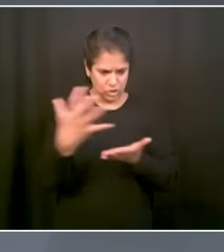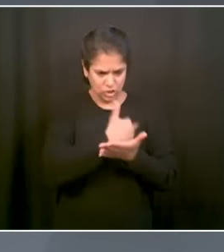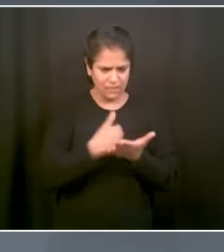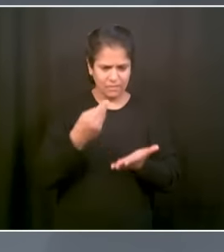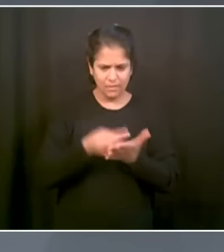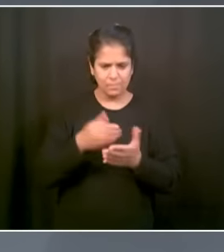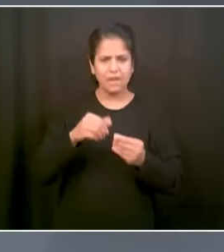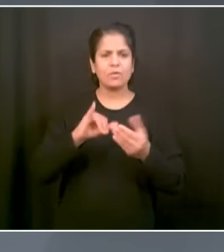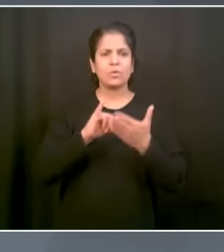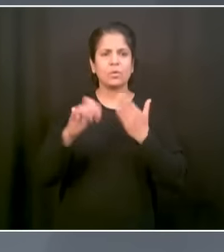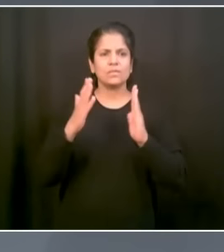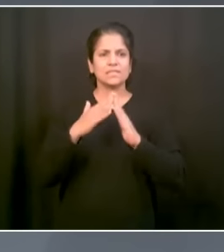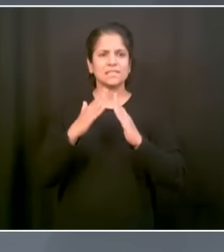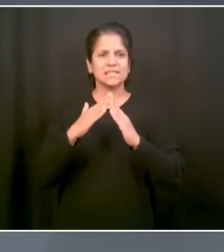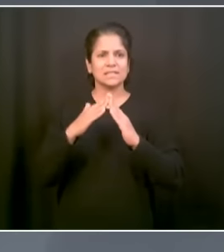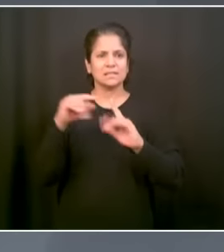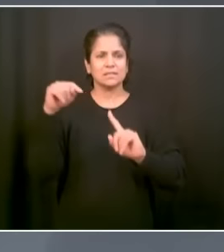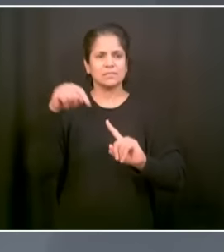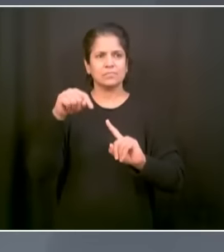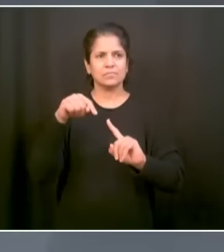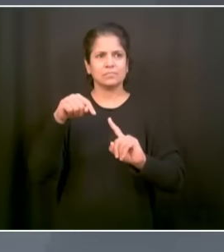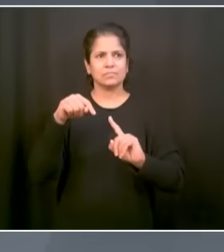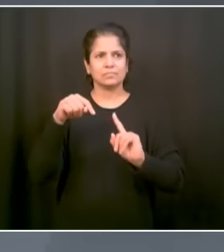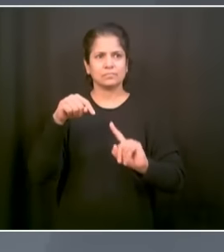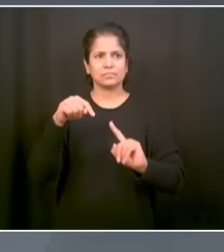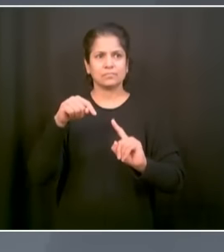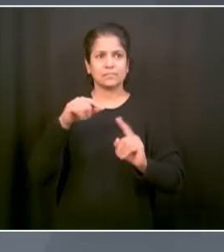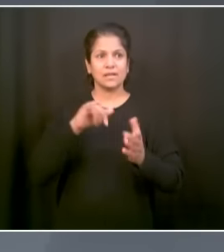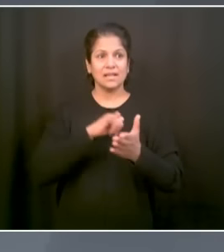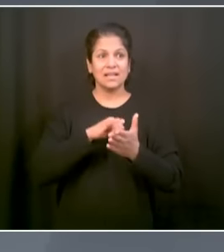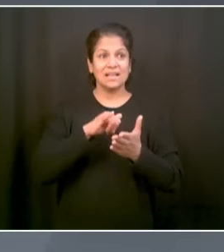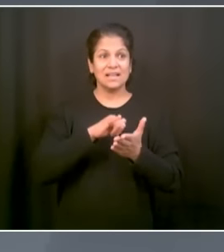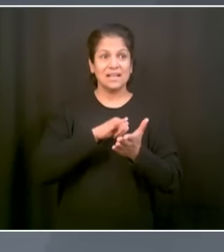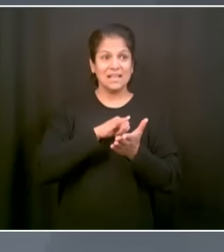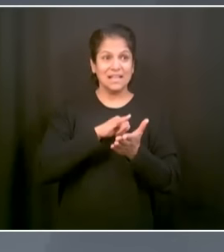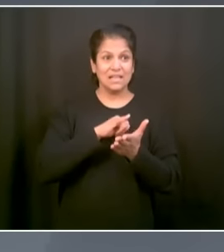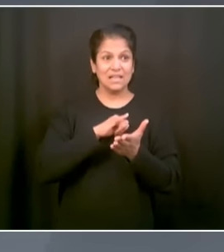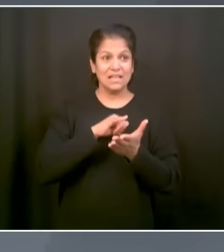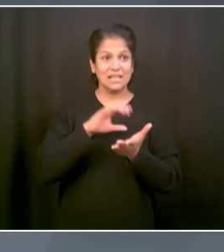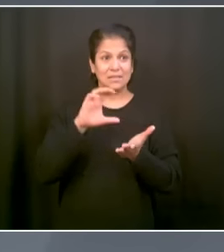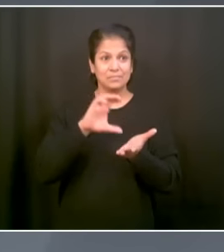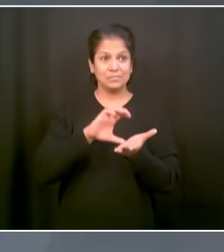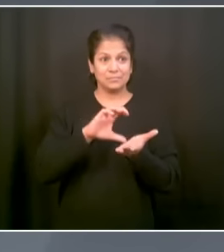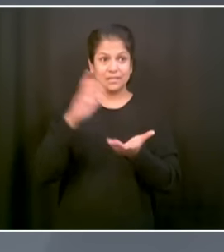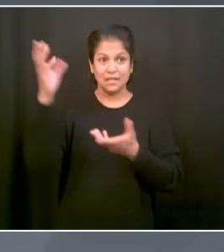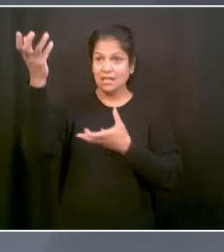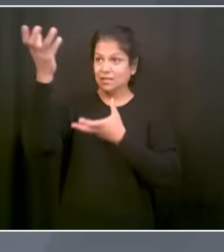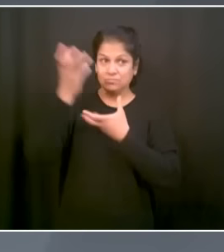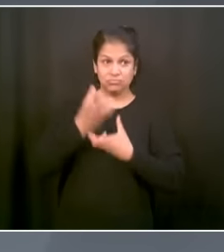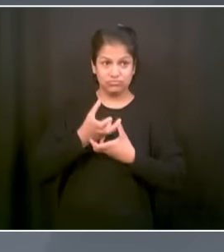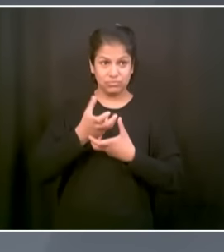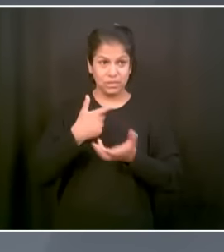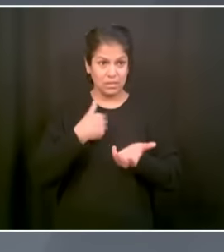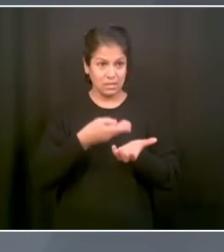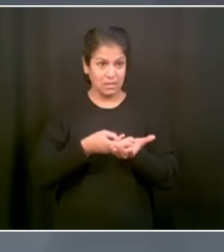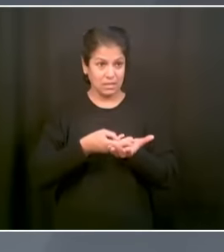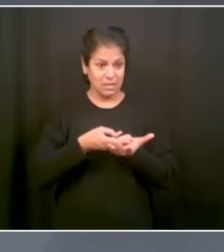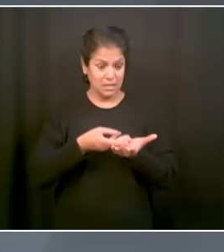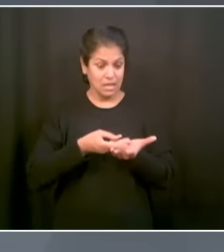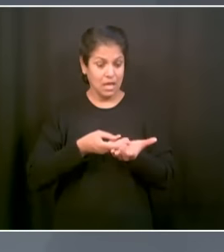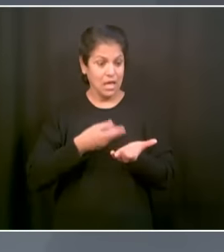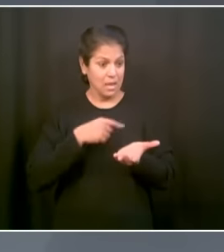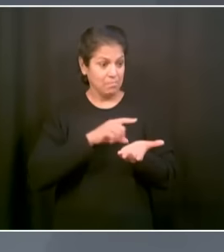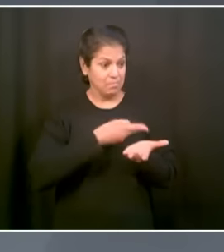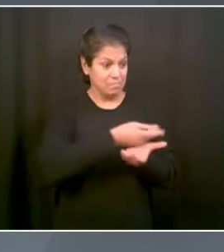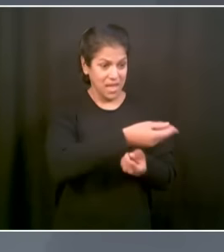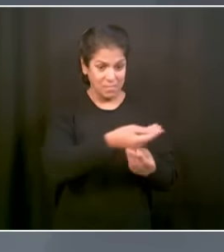difference between what the city contributes to the revenues of the state versus what it receives back from the state. And what we have